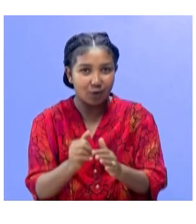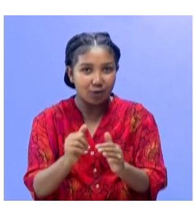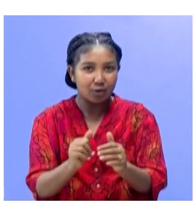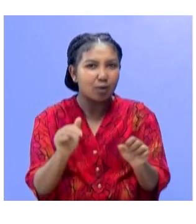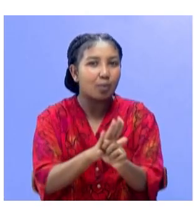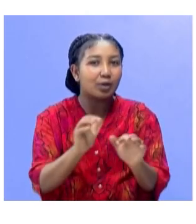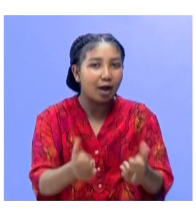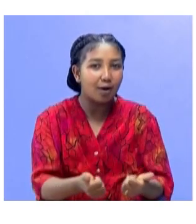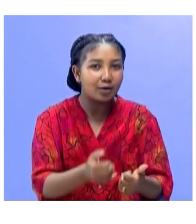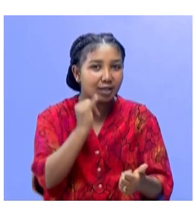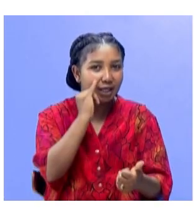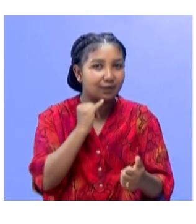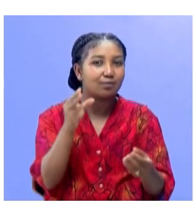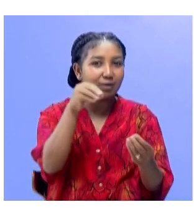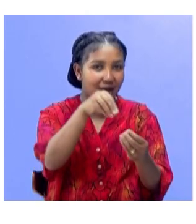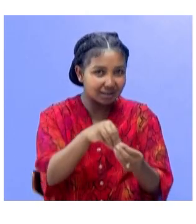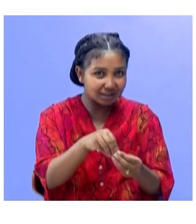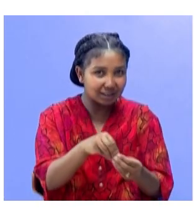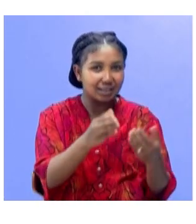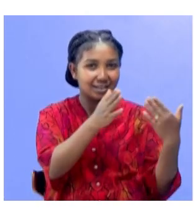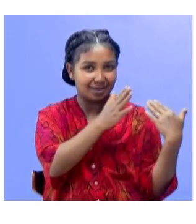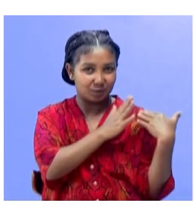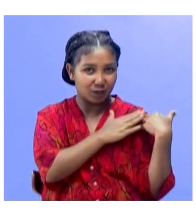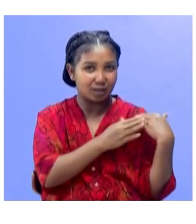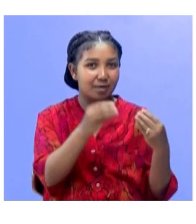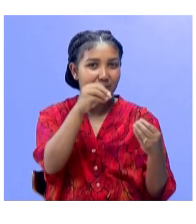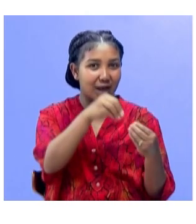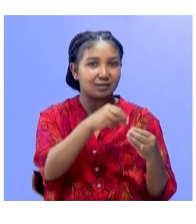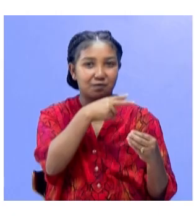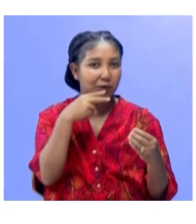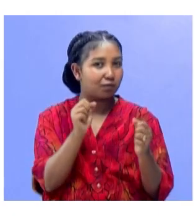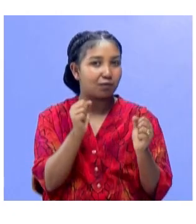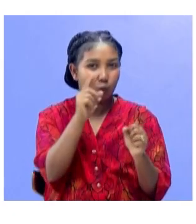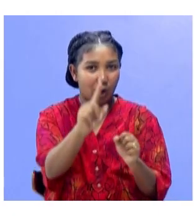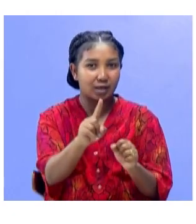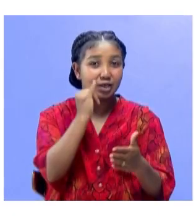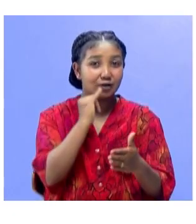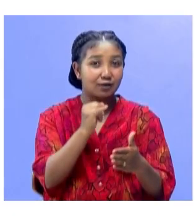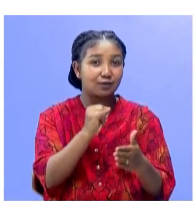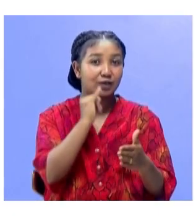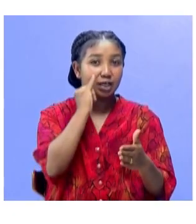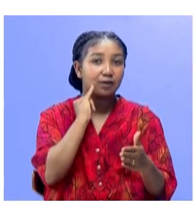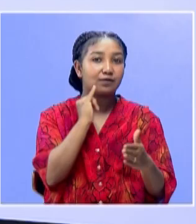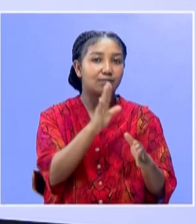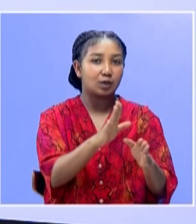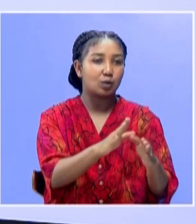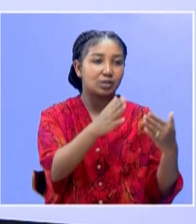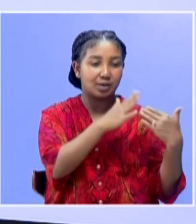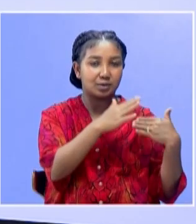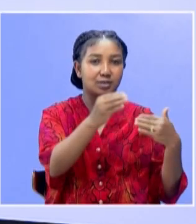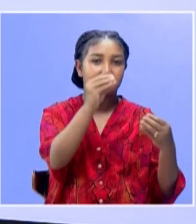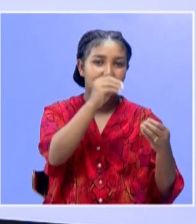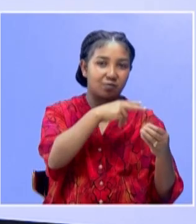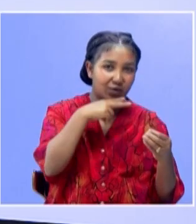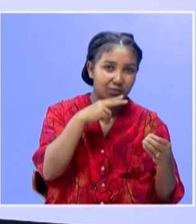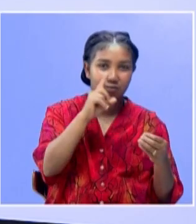it complete? If plus subject plus verb 1. So, if clause is subject plus